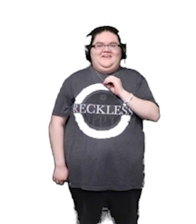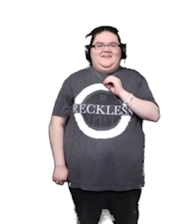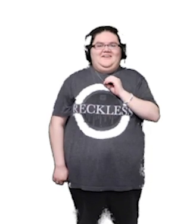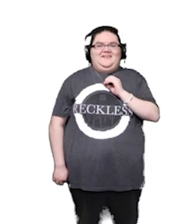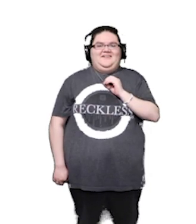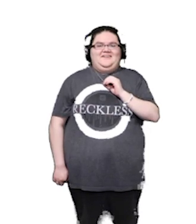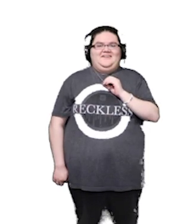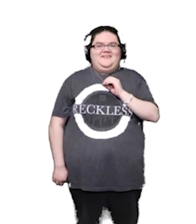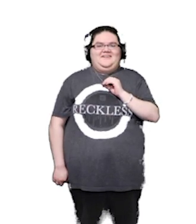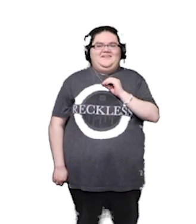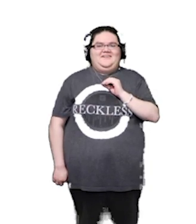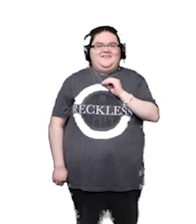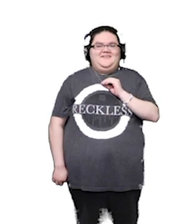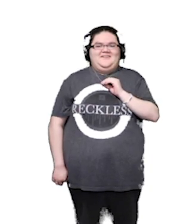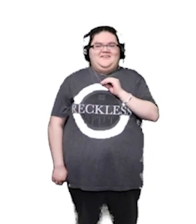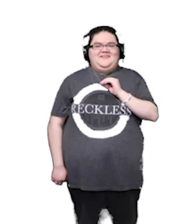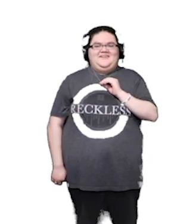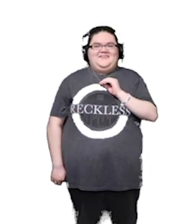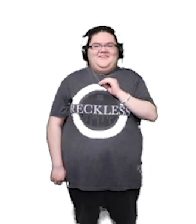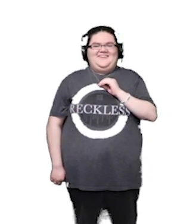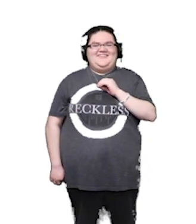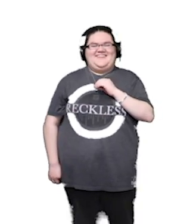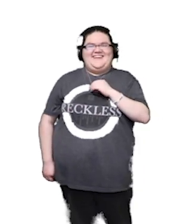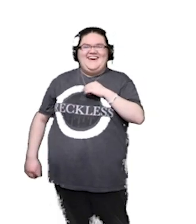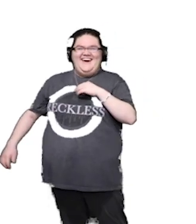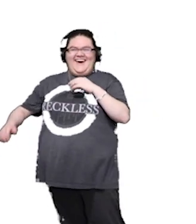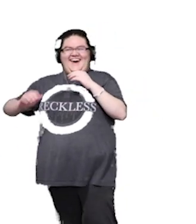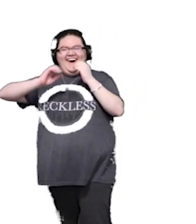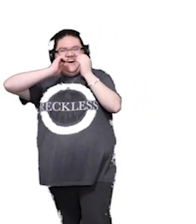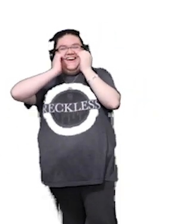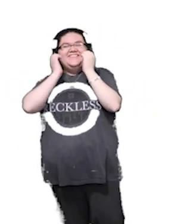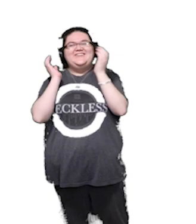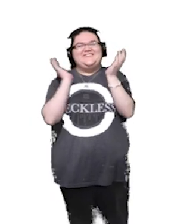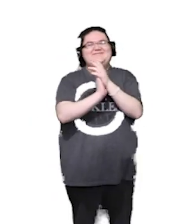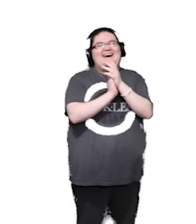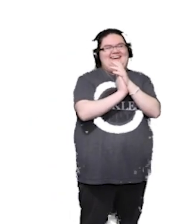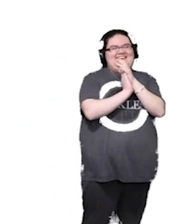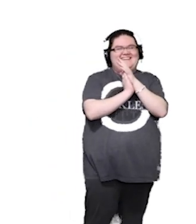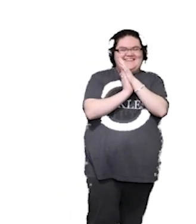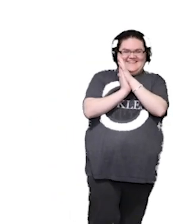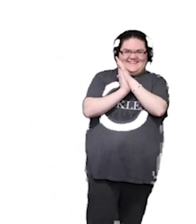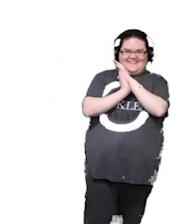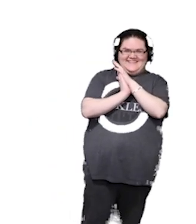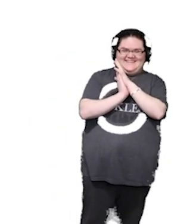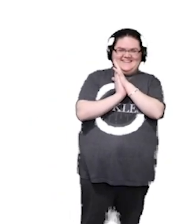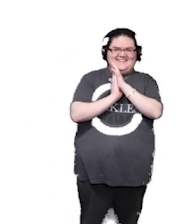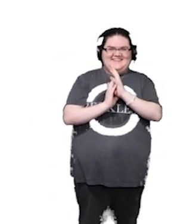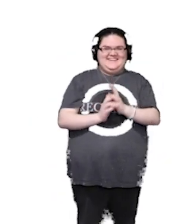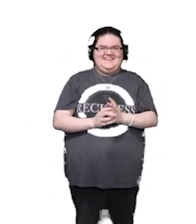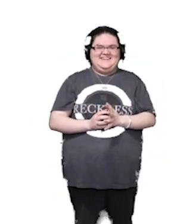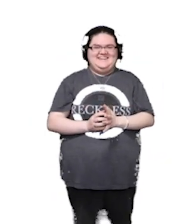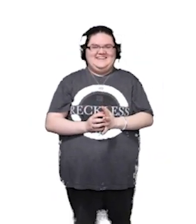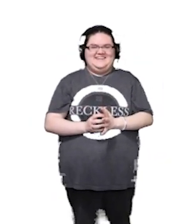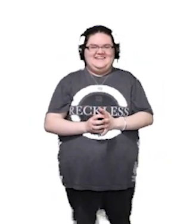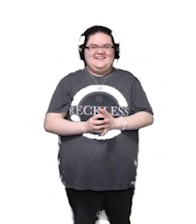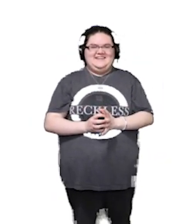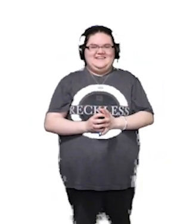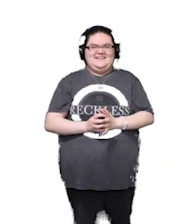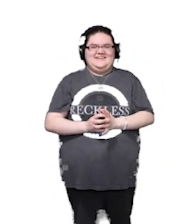Thanks for the chef. Okay. My name is Diane Coffee, and I'm to come today. May I have a fish sandwich, please? No. Are you? Okay. Are you available to work